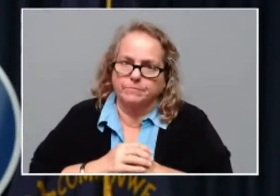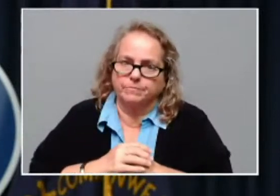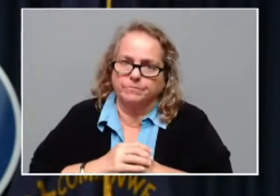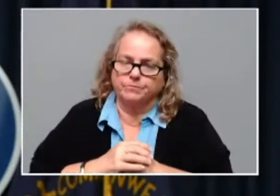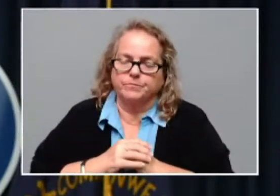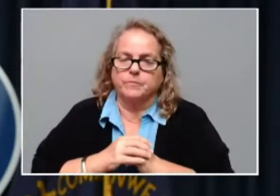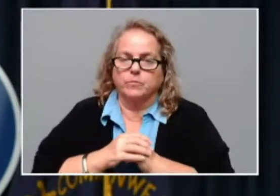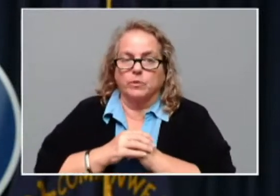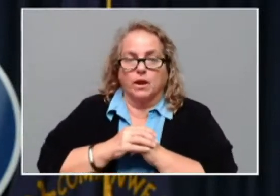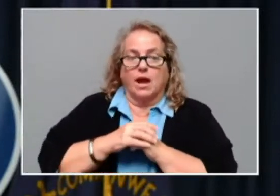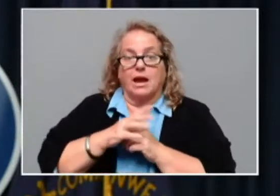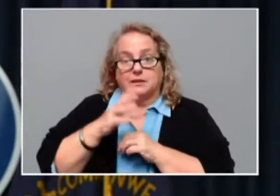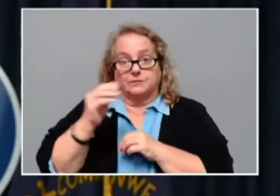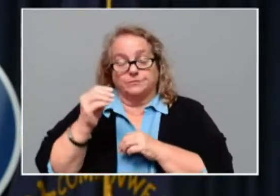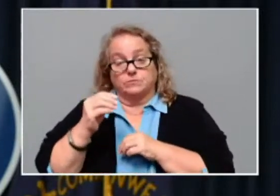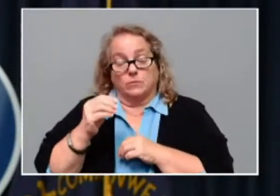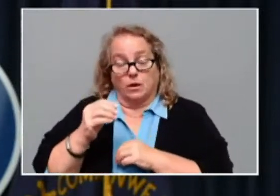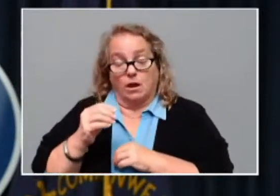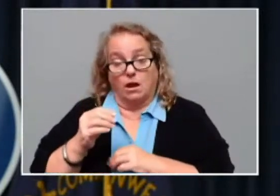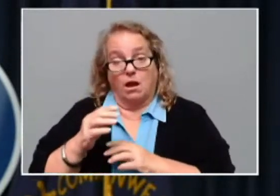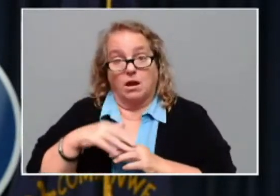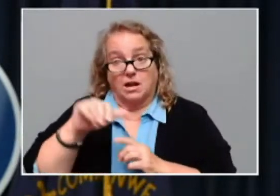meeting with senior